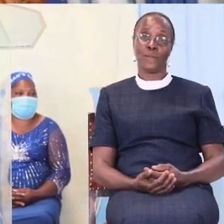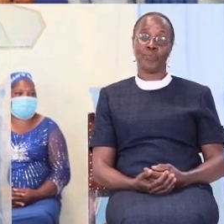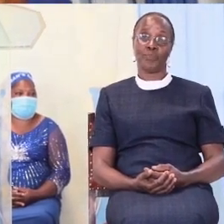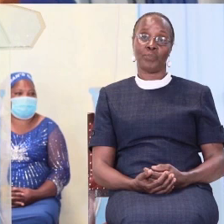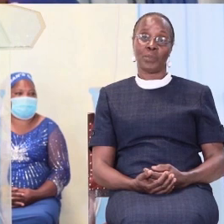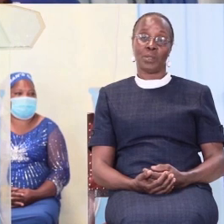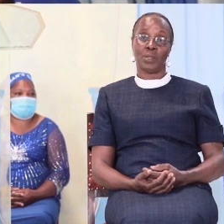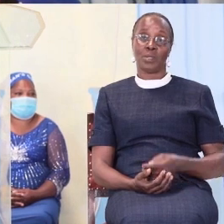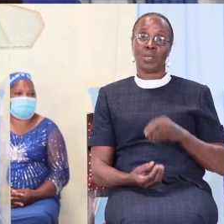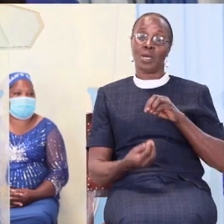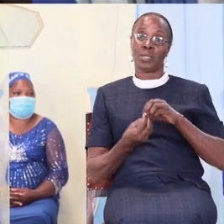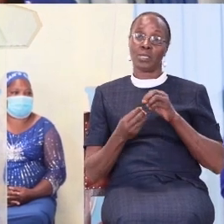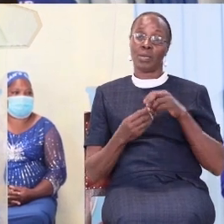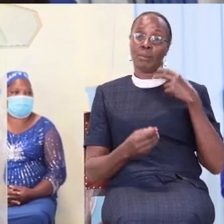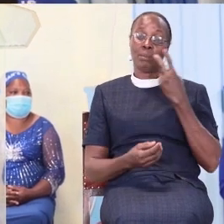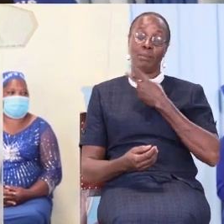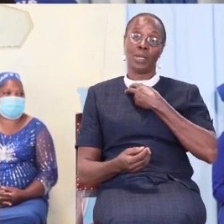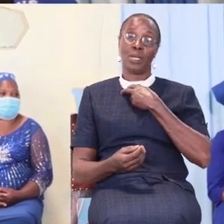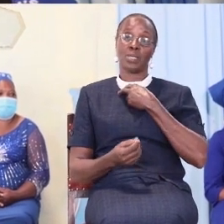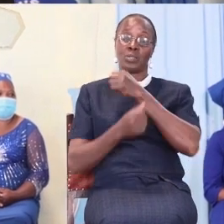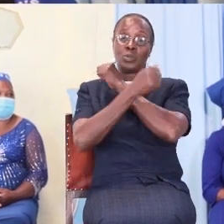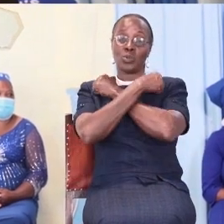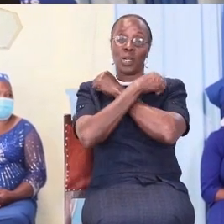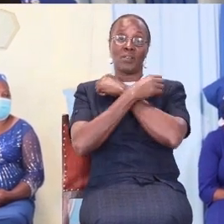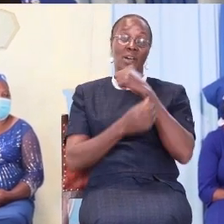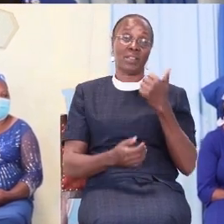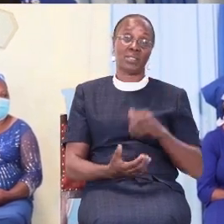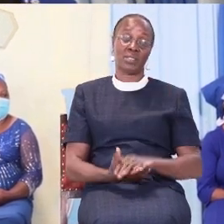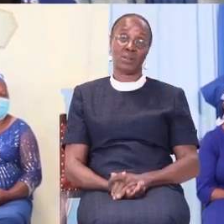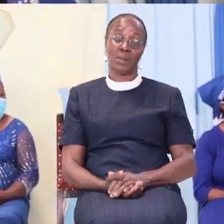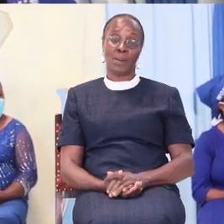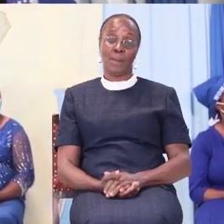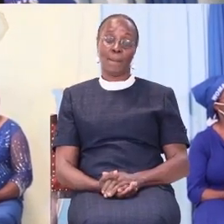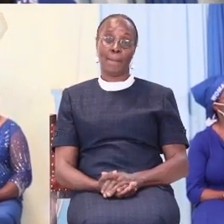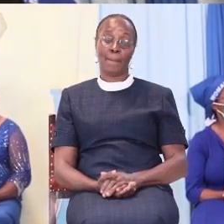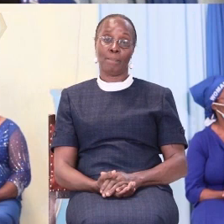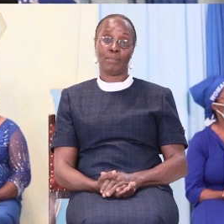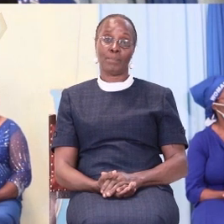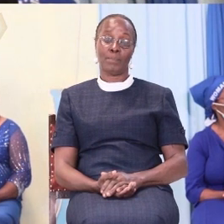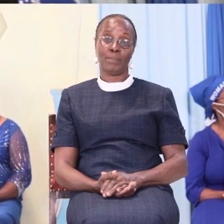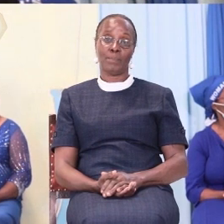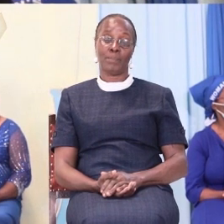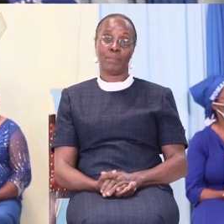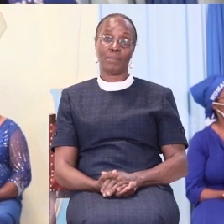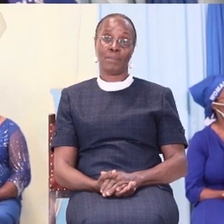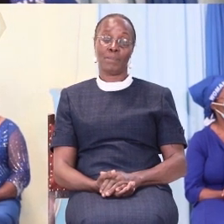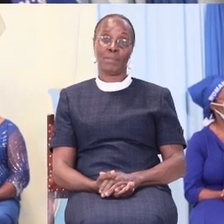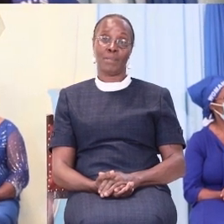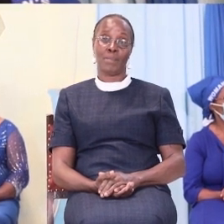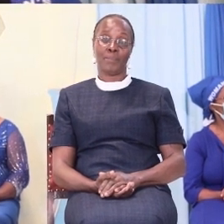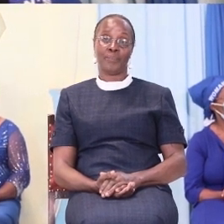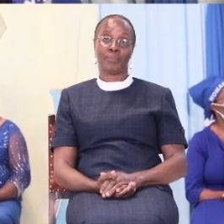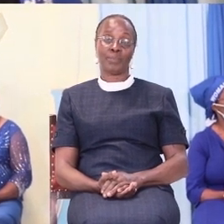love. I invite all of us together that we put our trust in